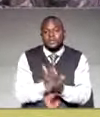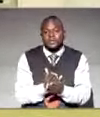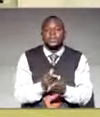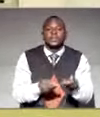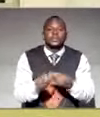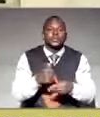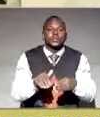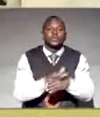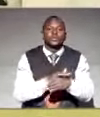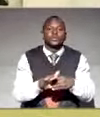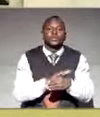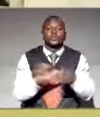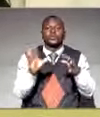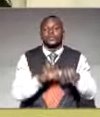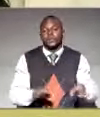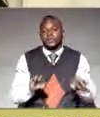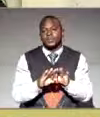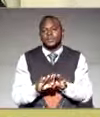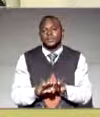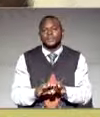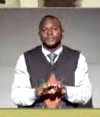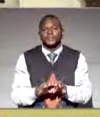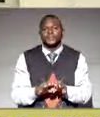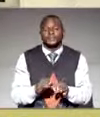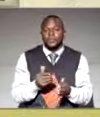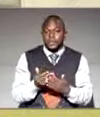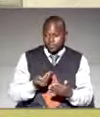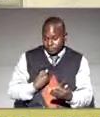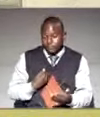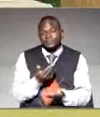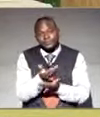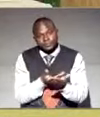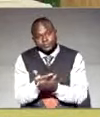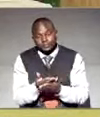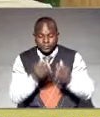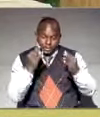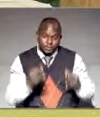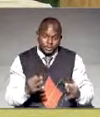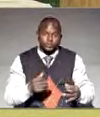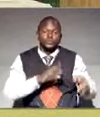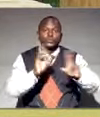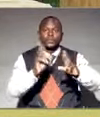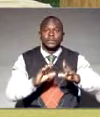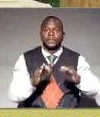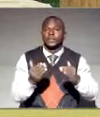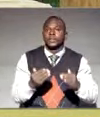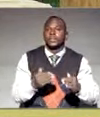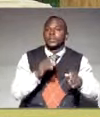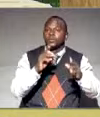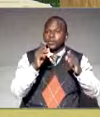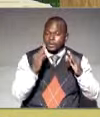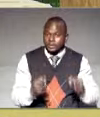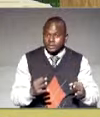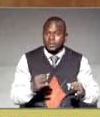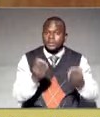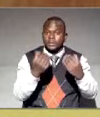purposes. We have been engaging in production already, productive activities